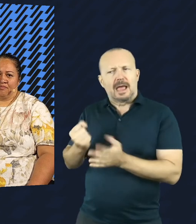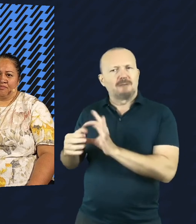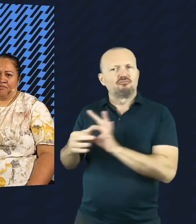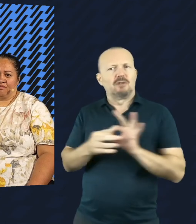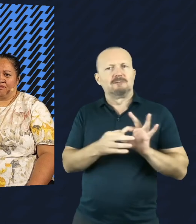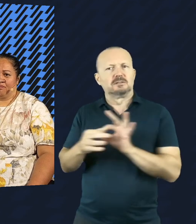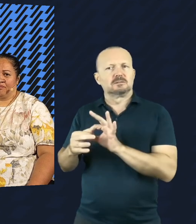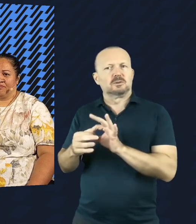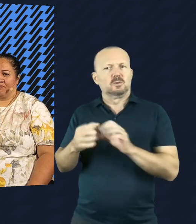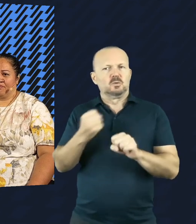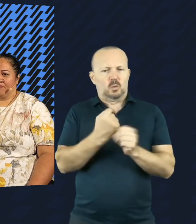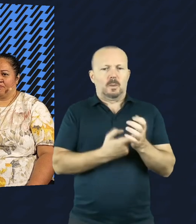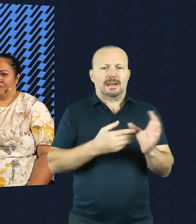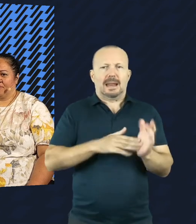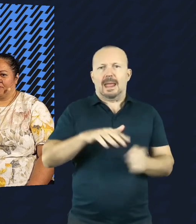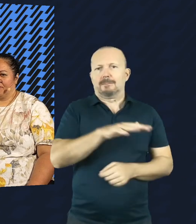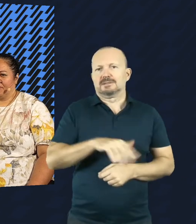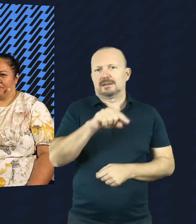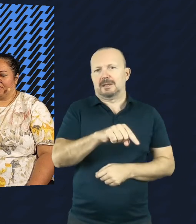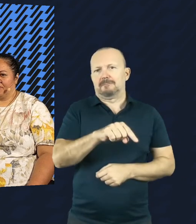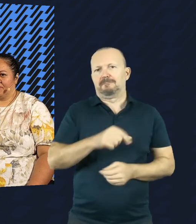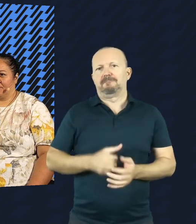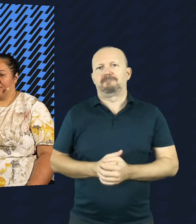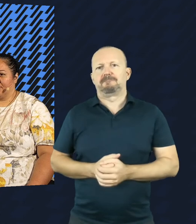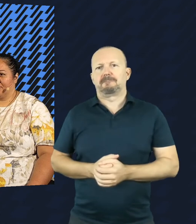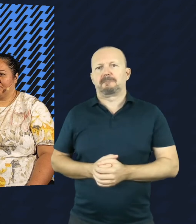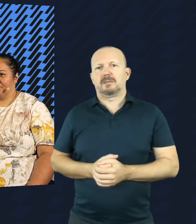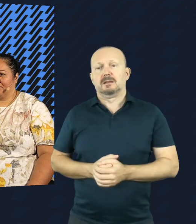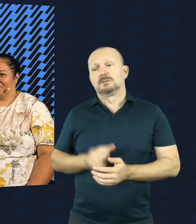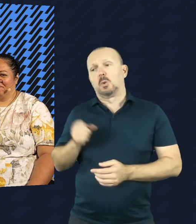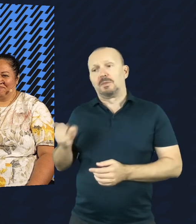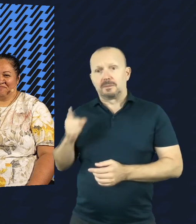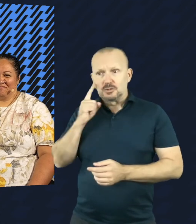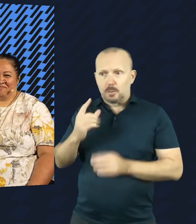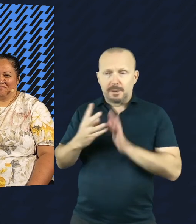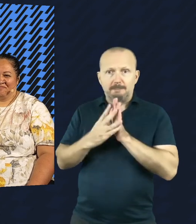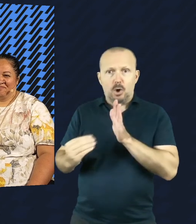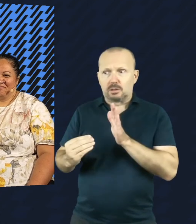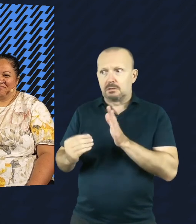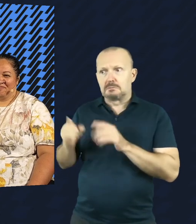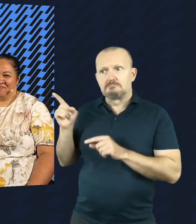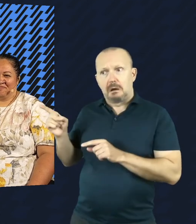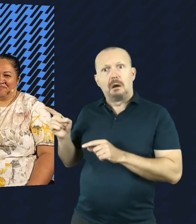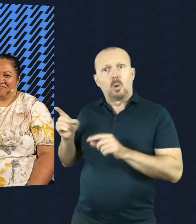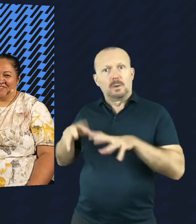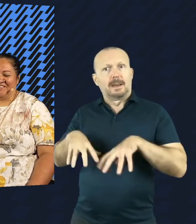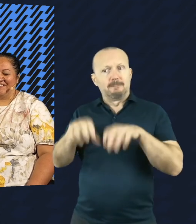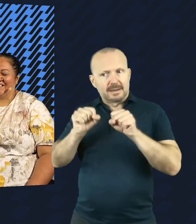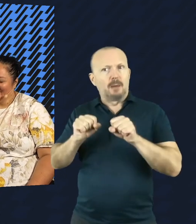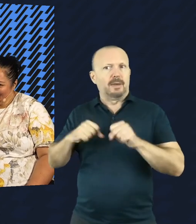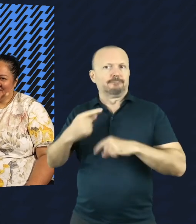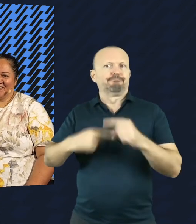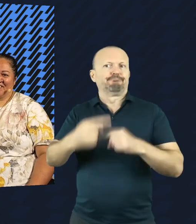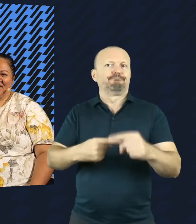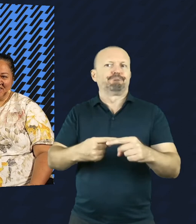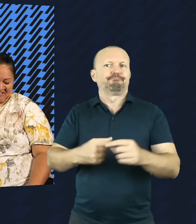and that this is a model that we could be picking up and running with. And that's where I'm going to centre my questions today. I'm sure